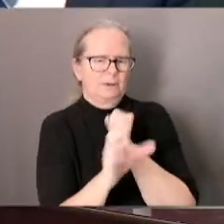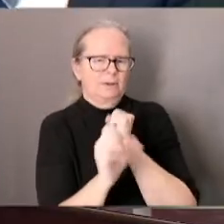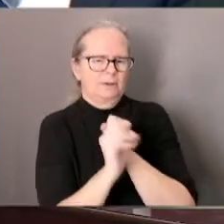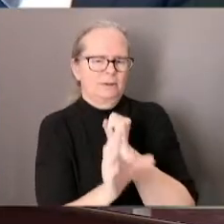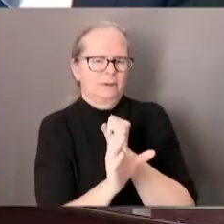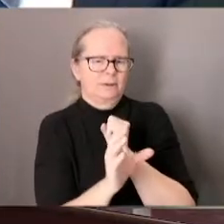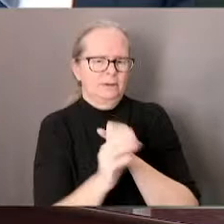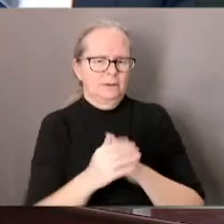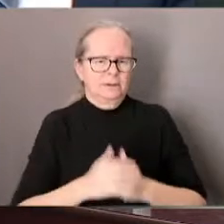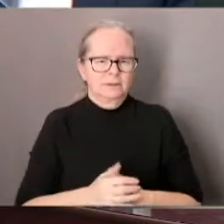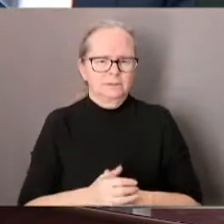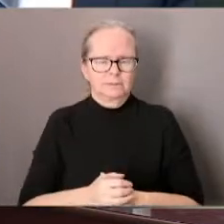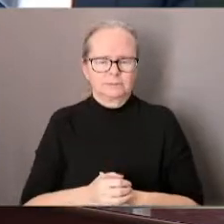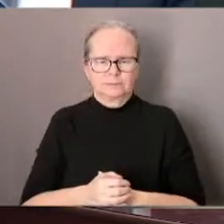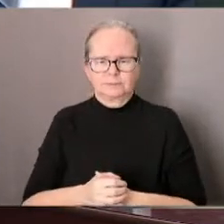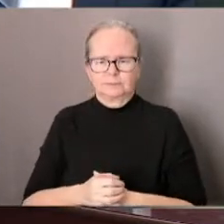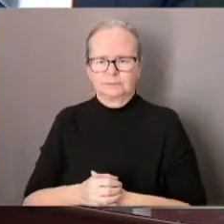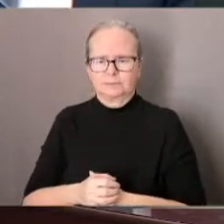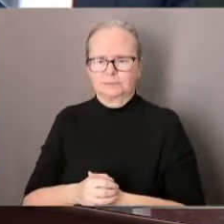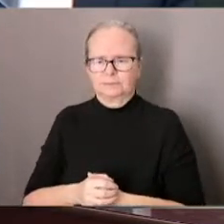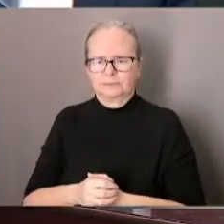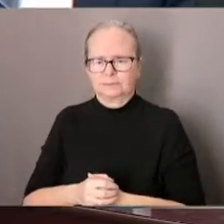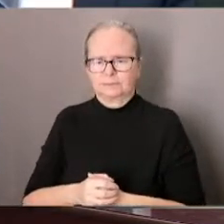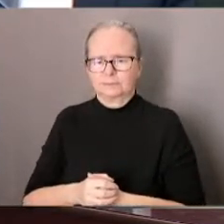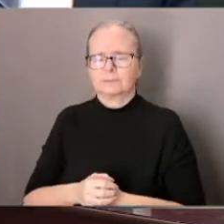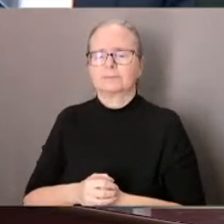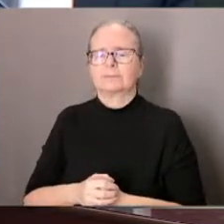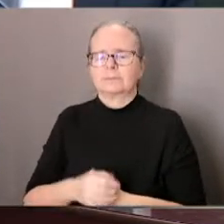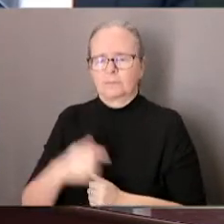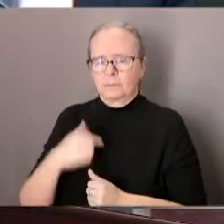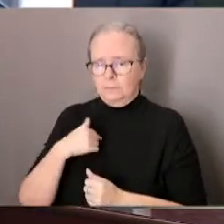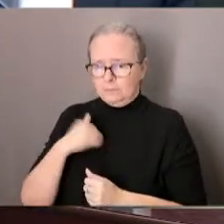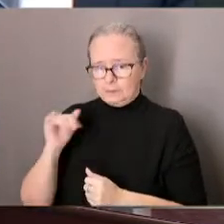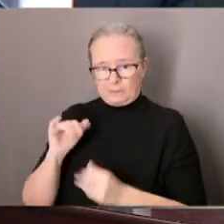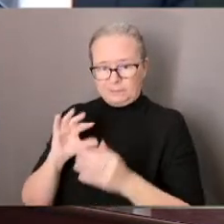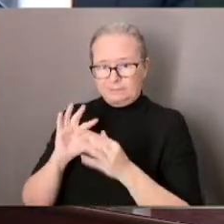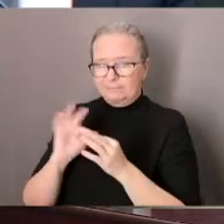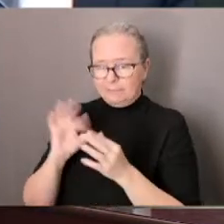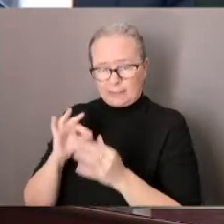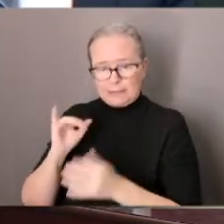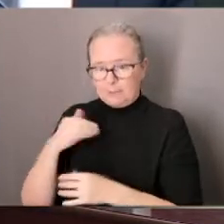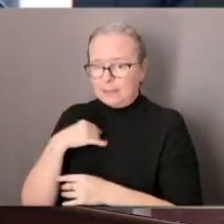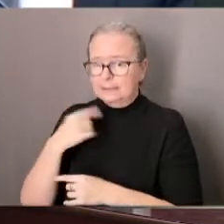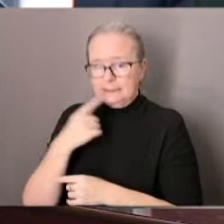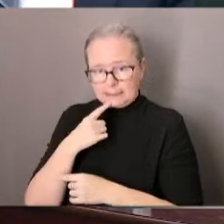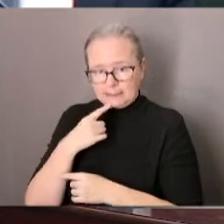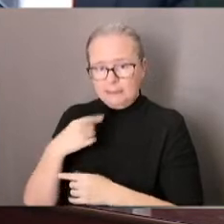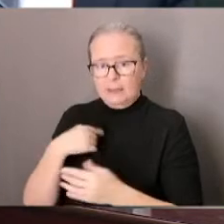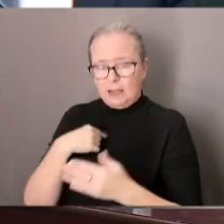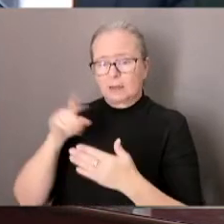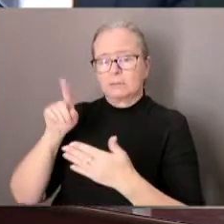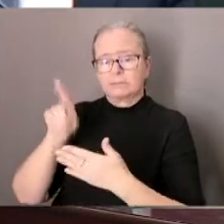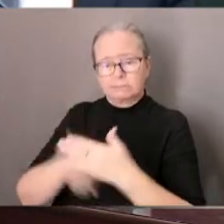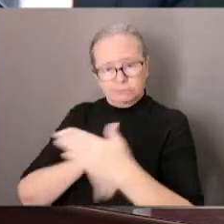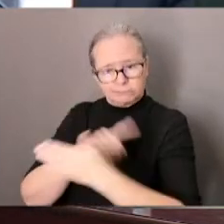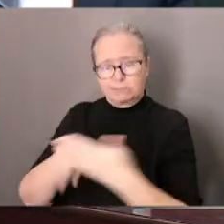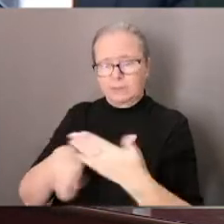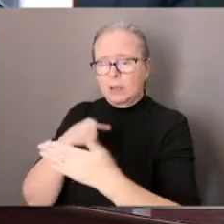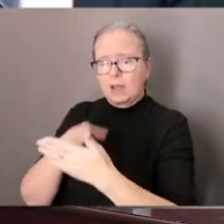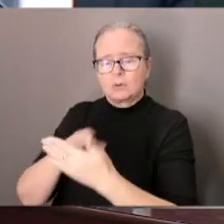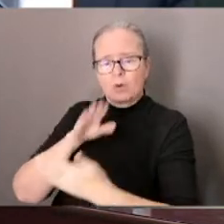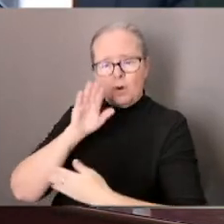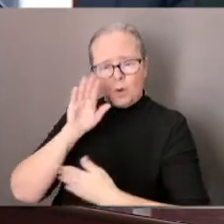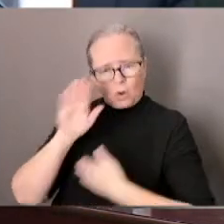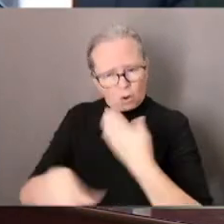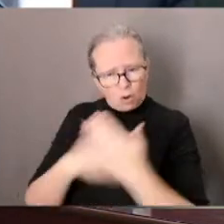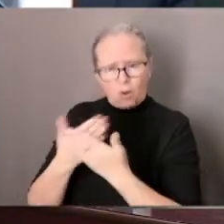speaker as I'd mentioned before I categorically condemn all acts of racism everywhere in the province and in the country